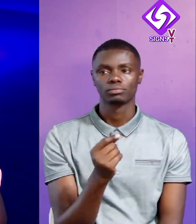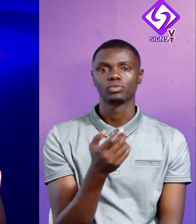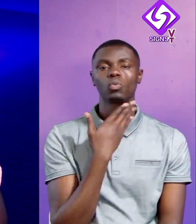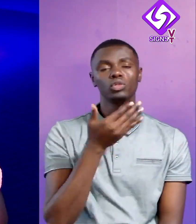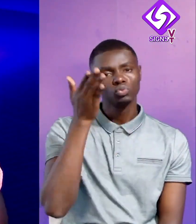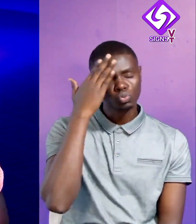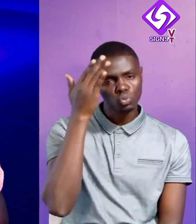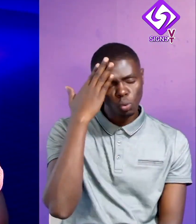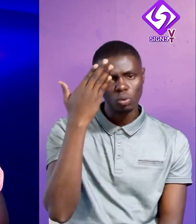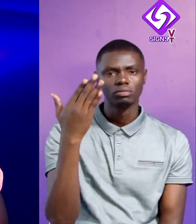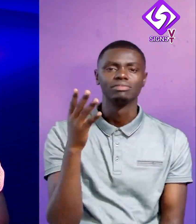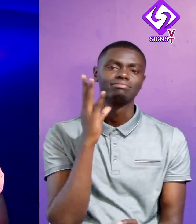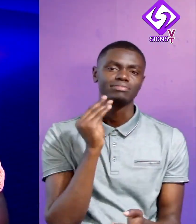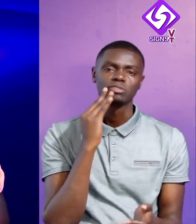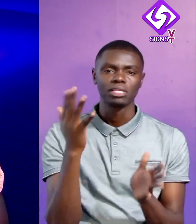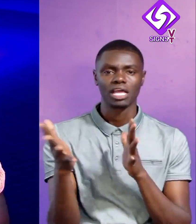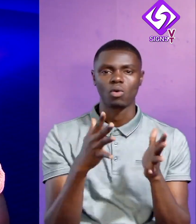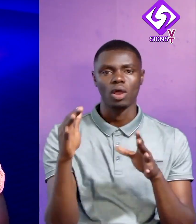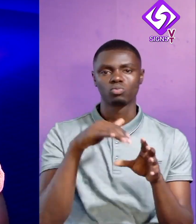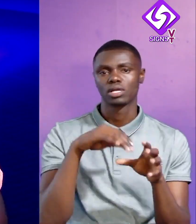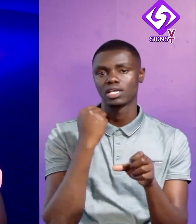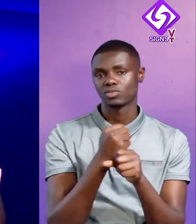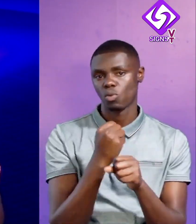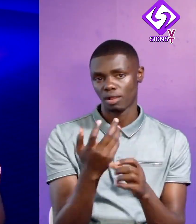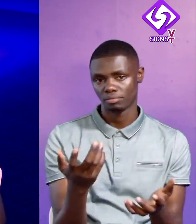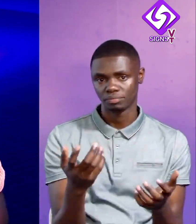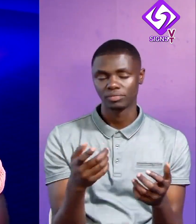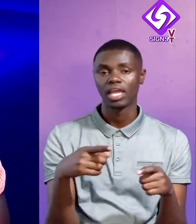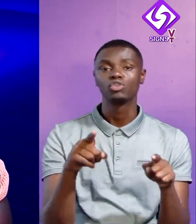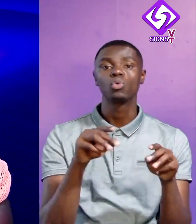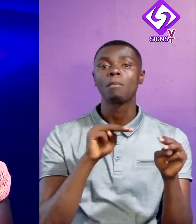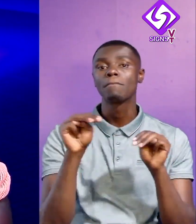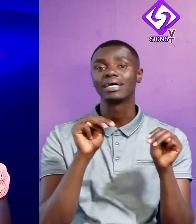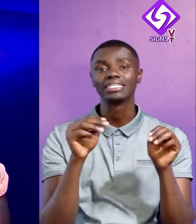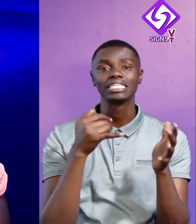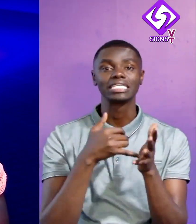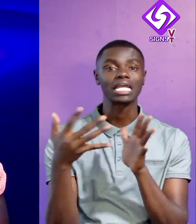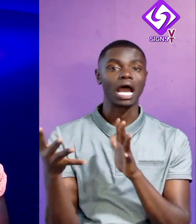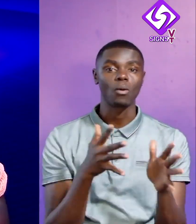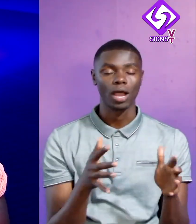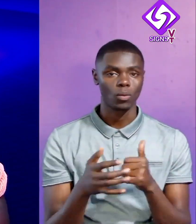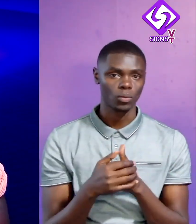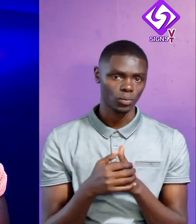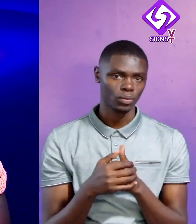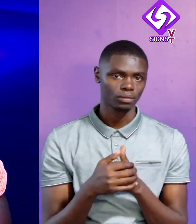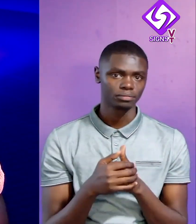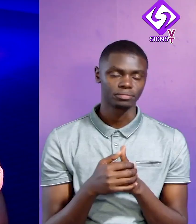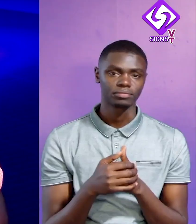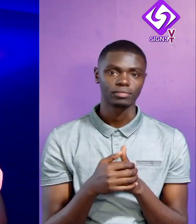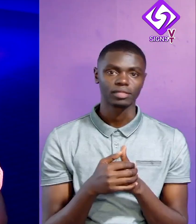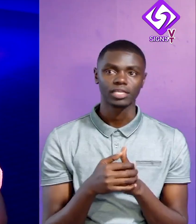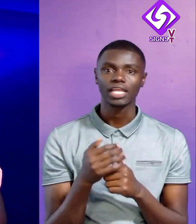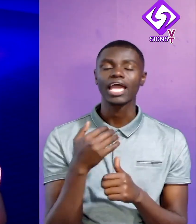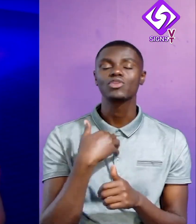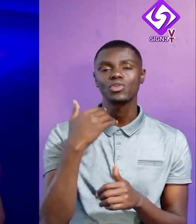kujua how is your experience at work, how are you managing it, and uko na kiti kubwa